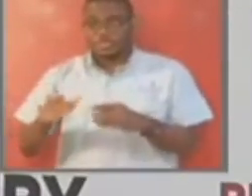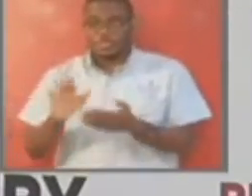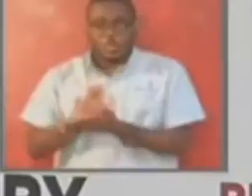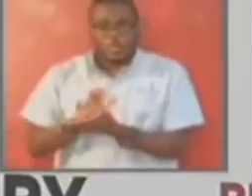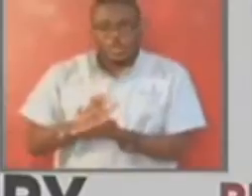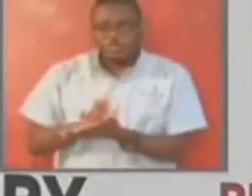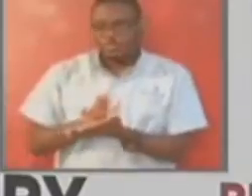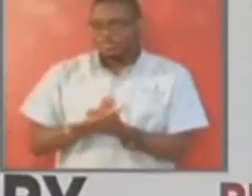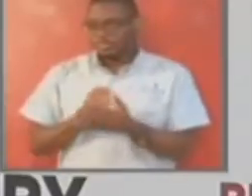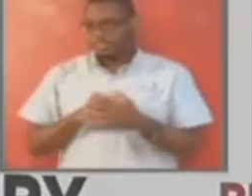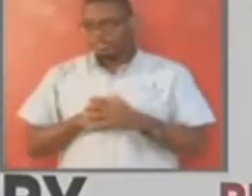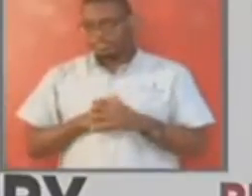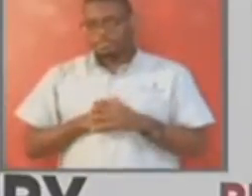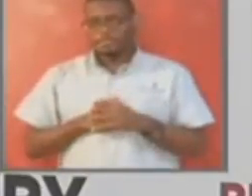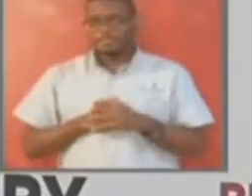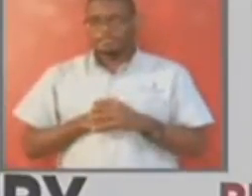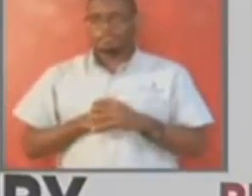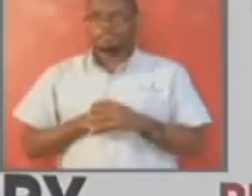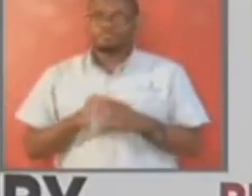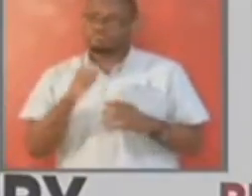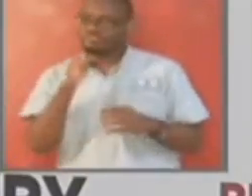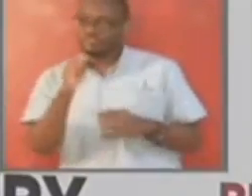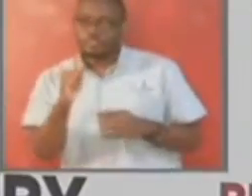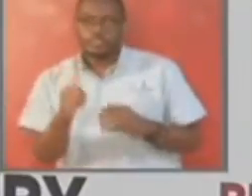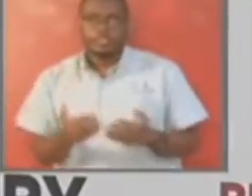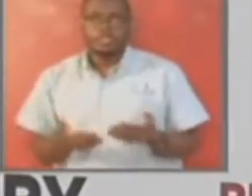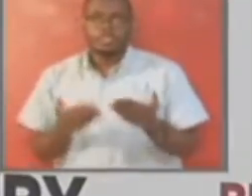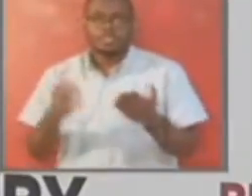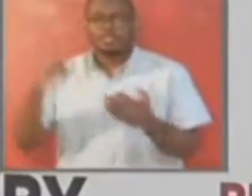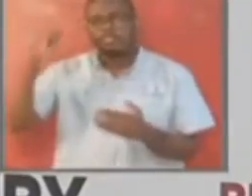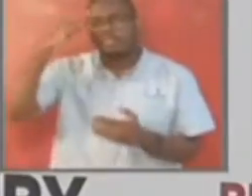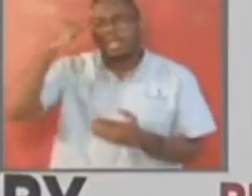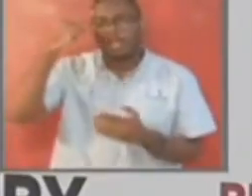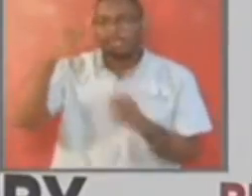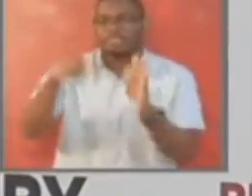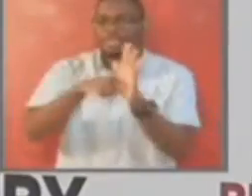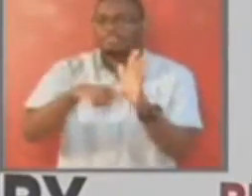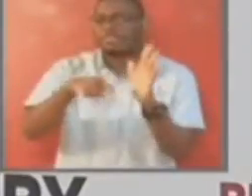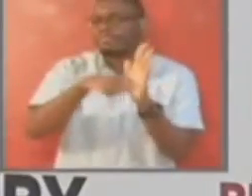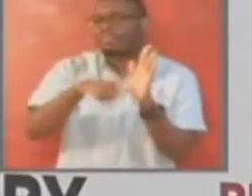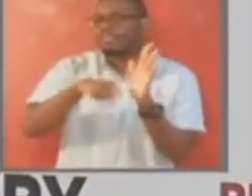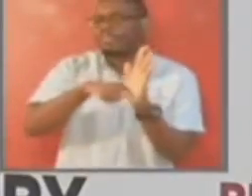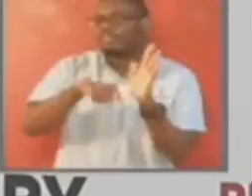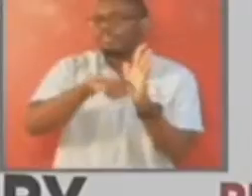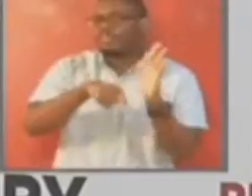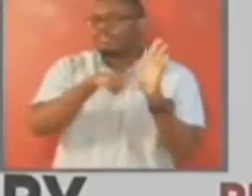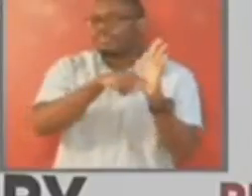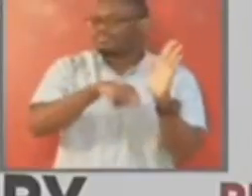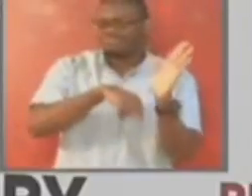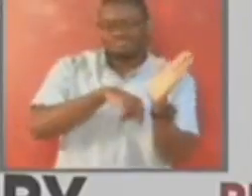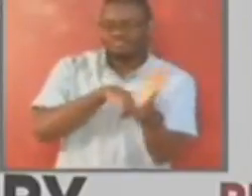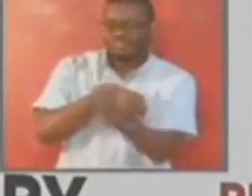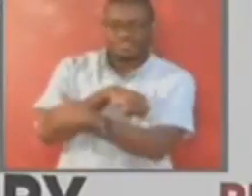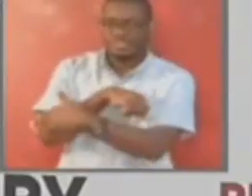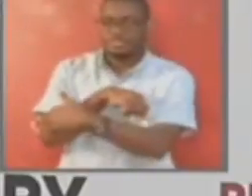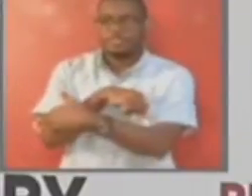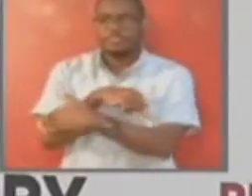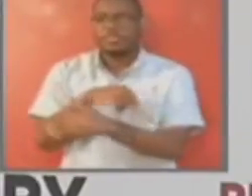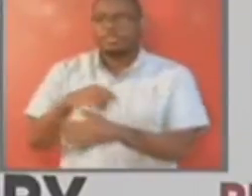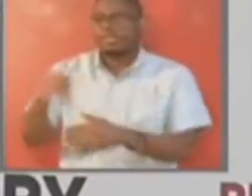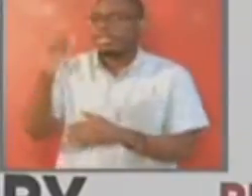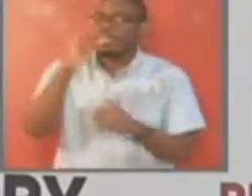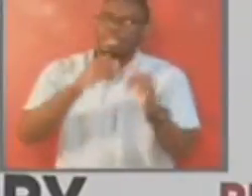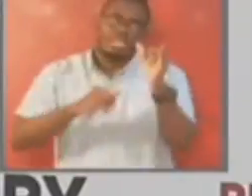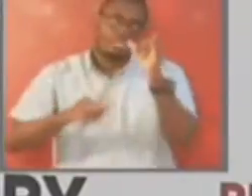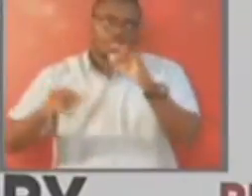not encourage would be, the negative behaviors to manage the pandemic, such as, alcohol and